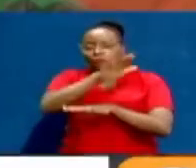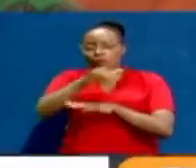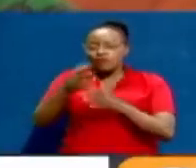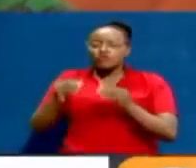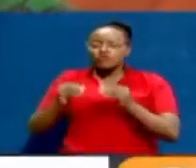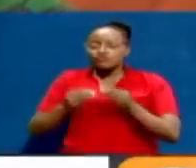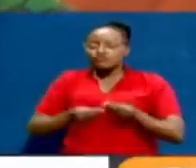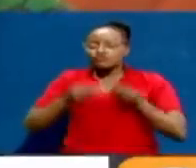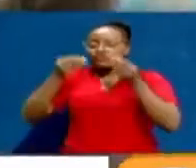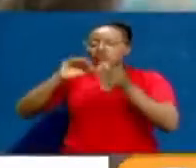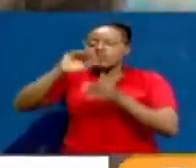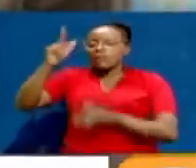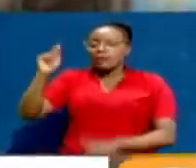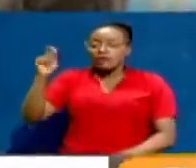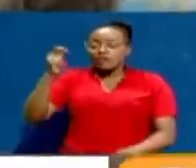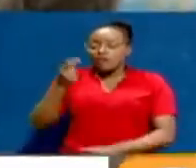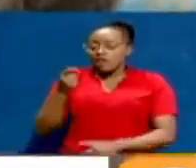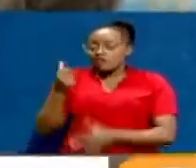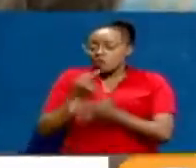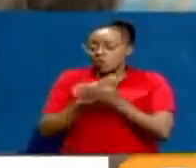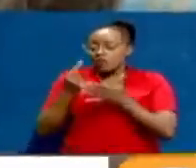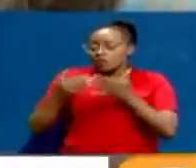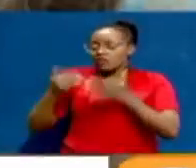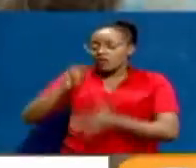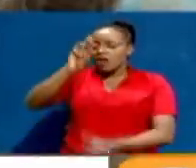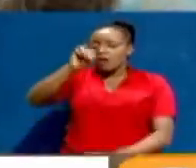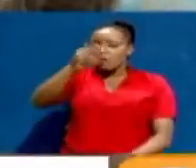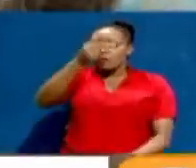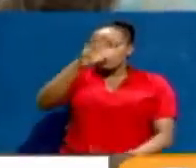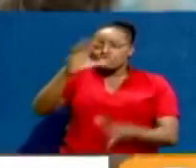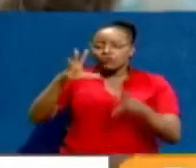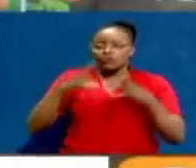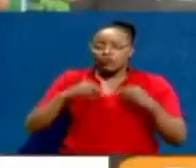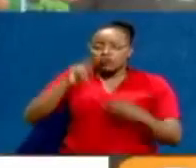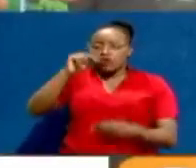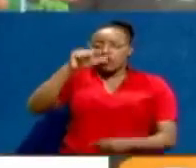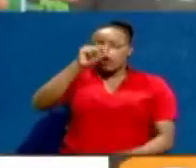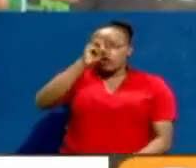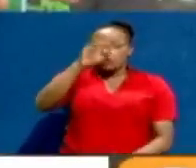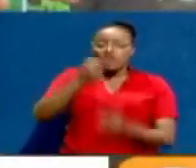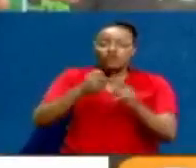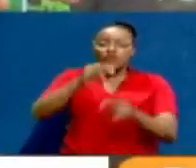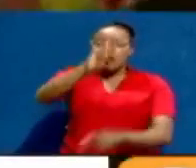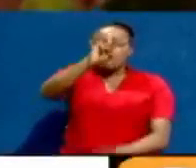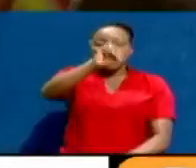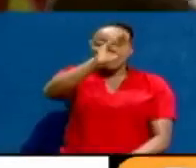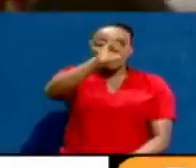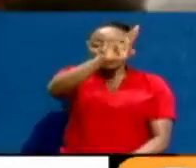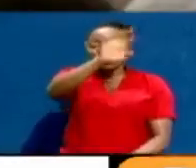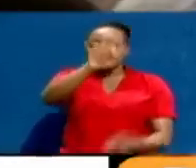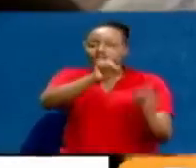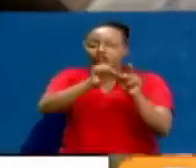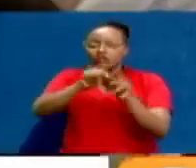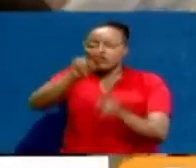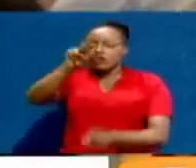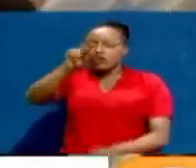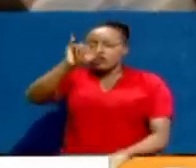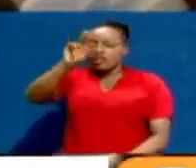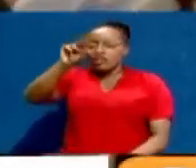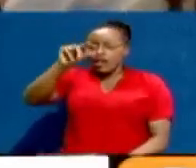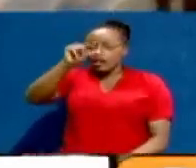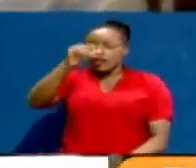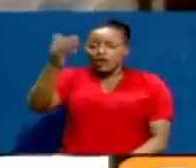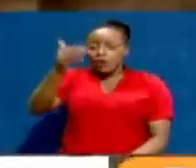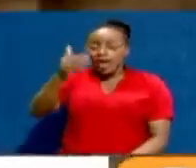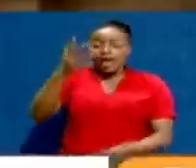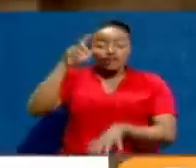mountain peak. Few weeks ago, Muturi was endorsed by the Ngome elders of the Mbere, as well as the Nyangi Irieri elders